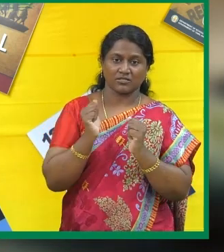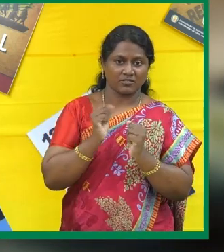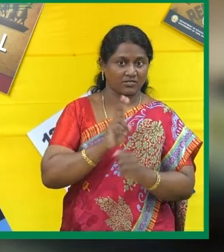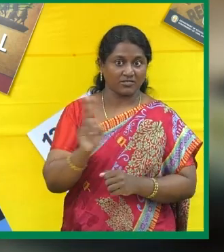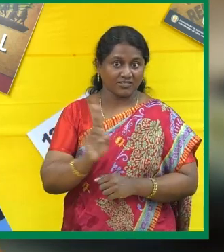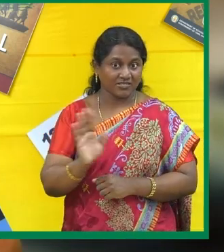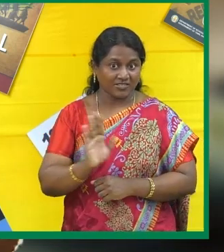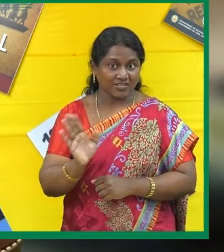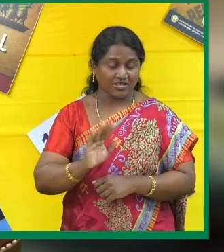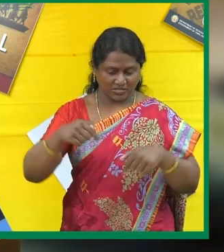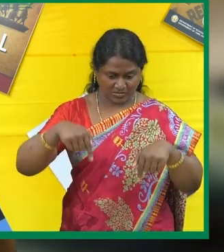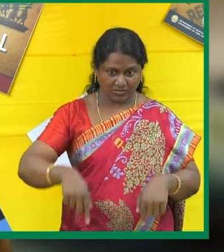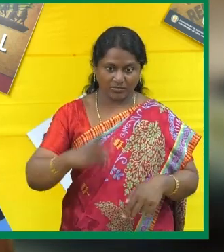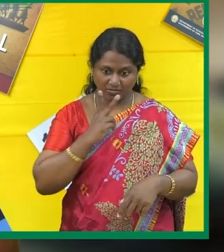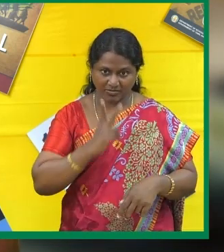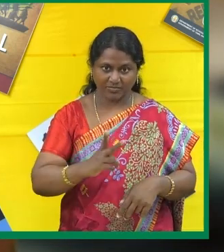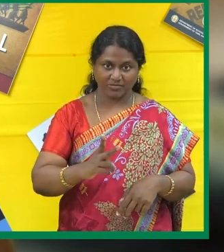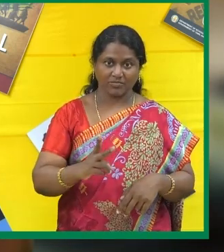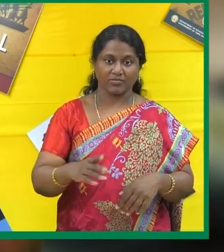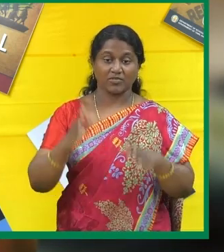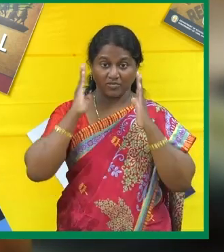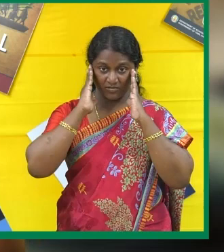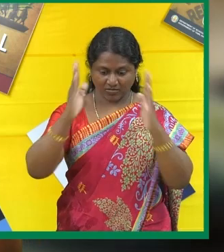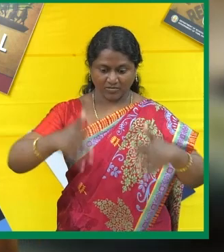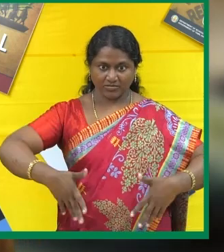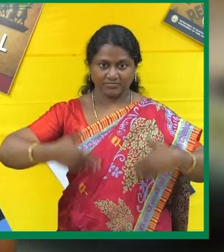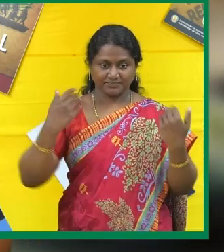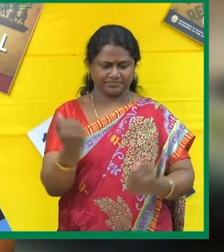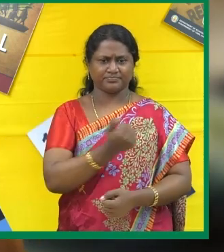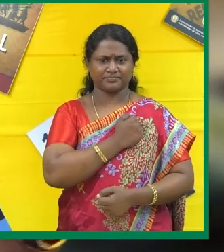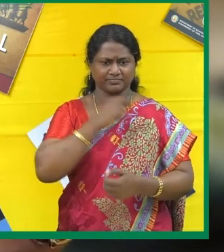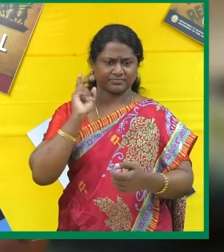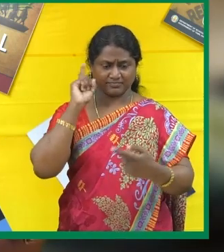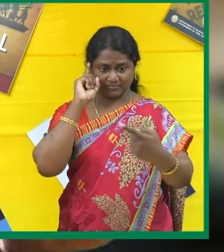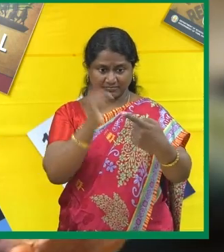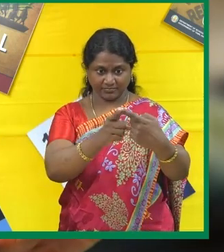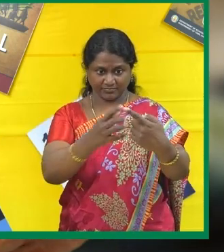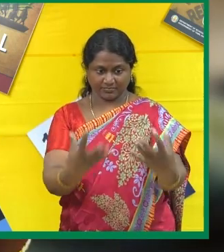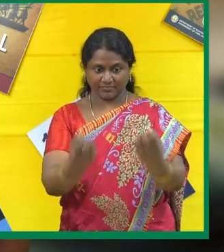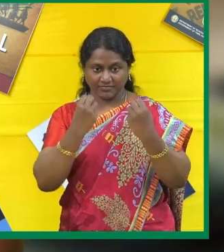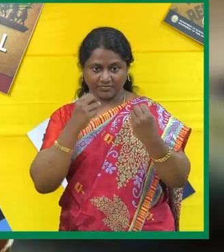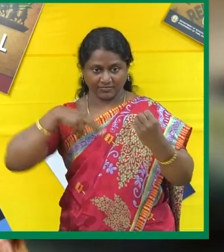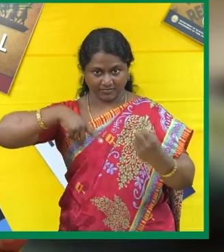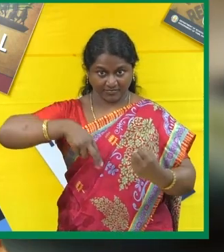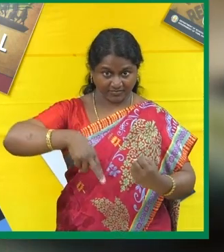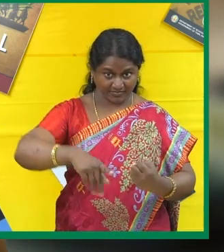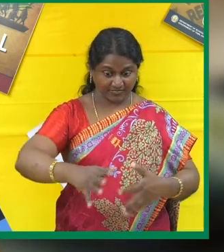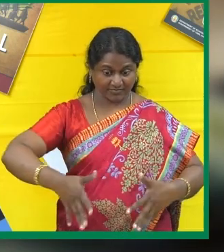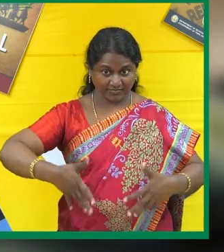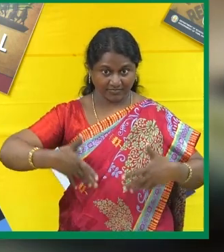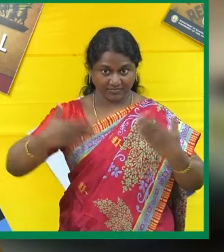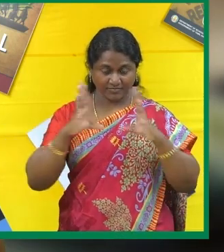at present. Enjoy life, move on, happily go in life. Don't bother about the disturbances,